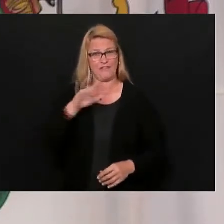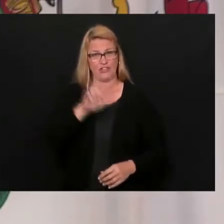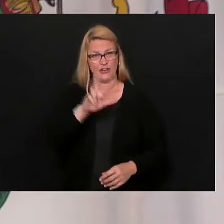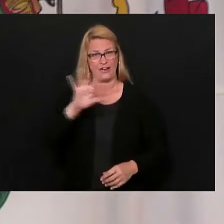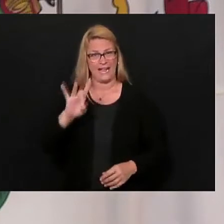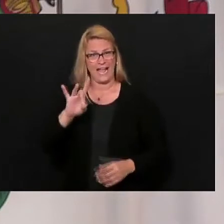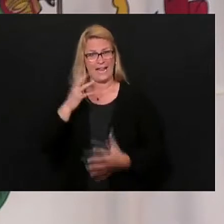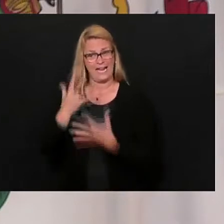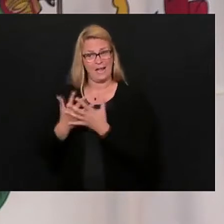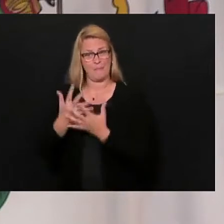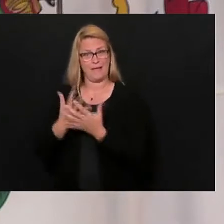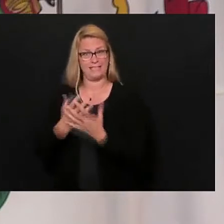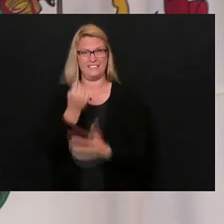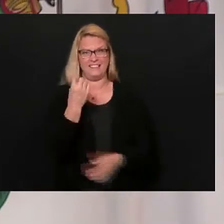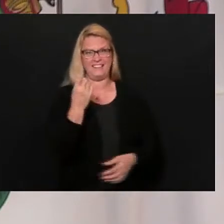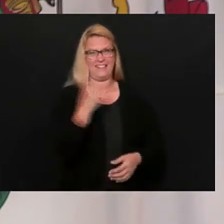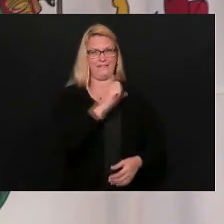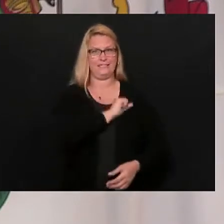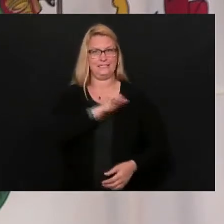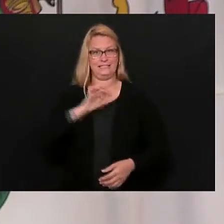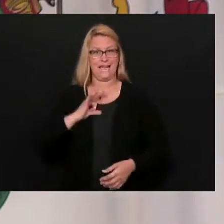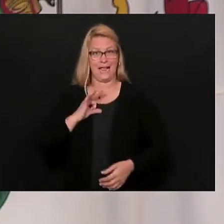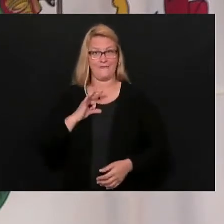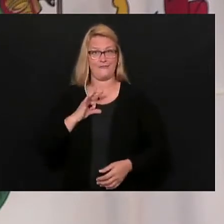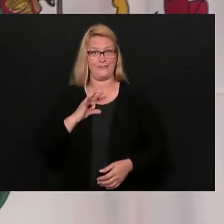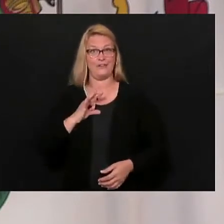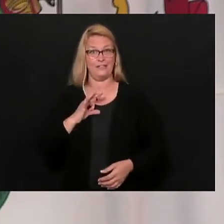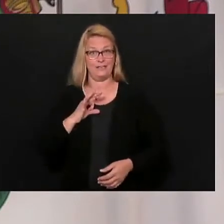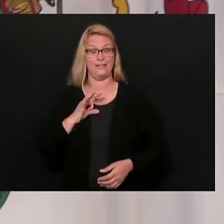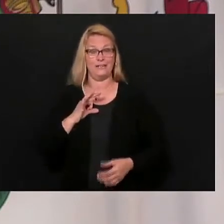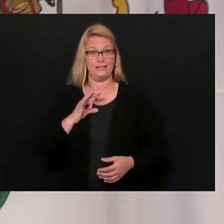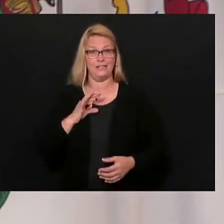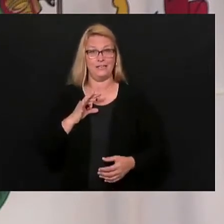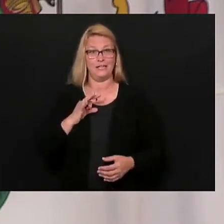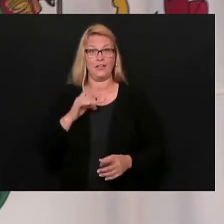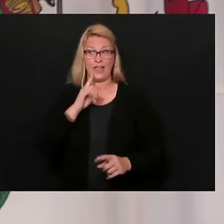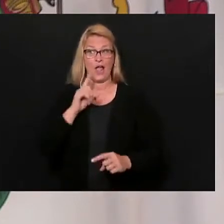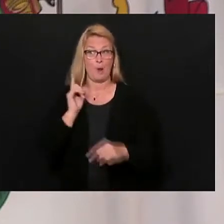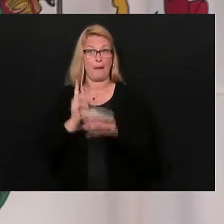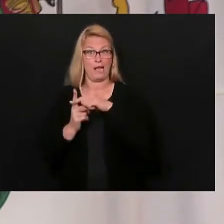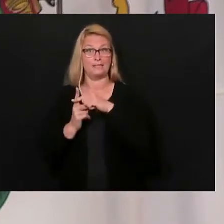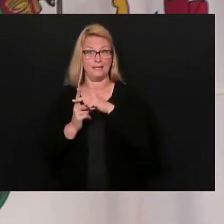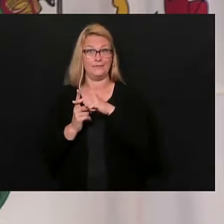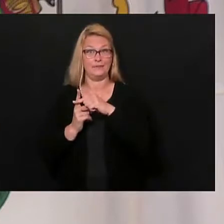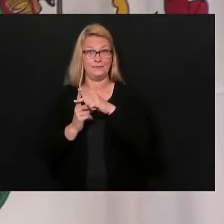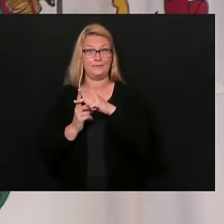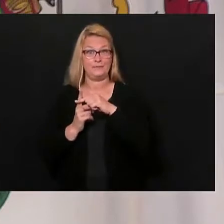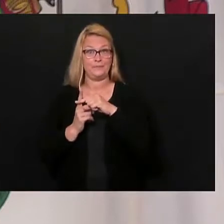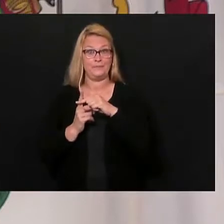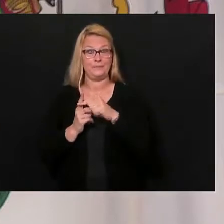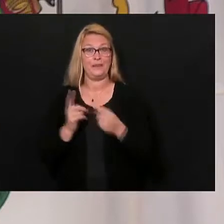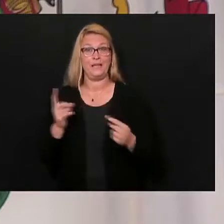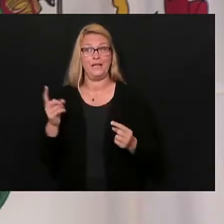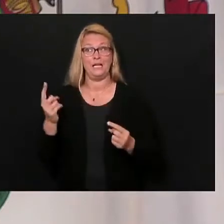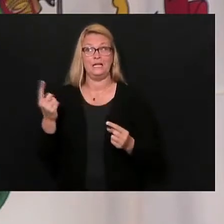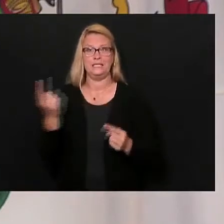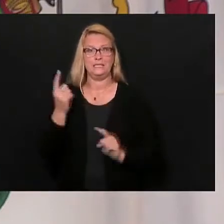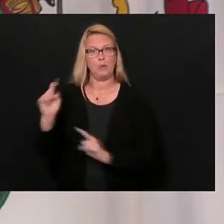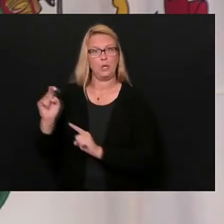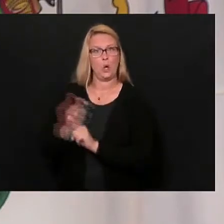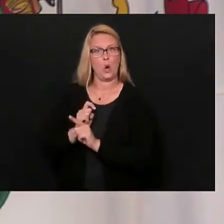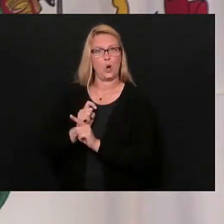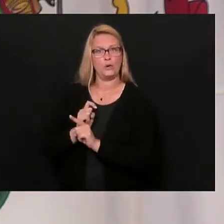and 11 staffs, you know, that are positive. You know, I got a call